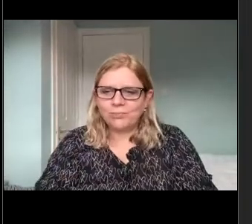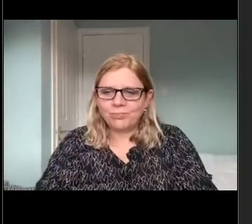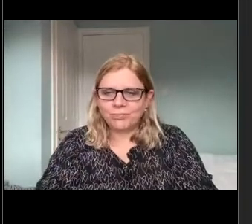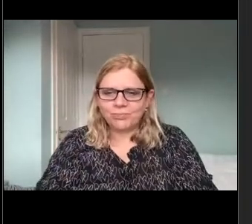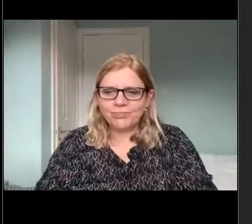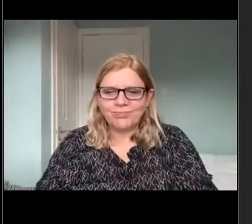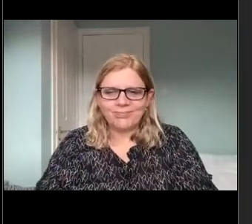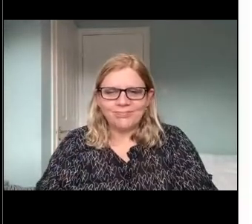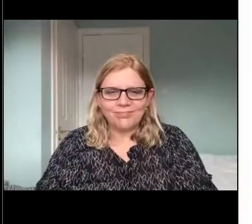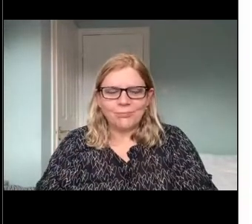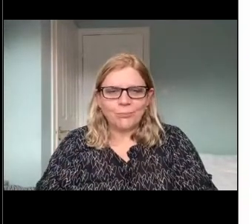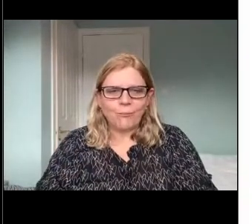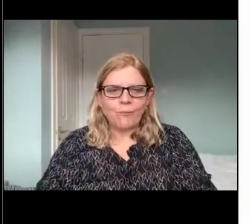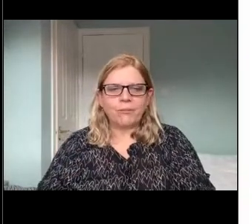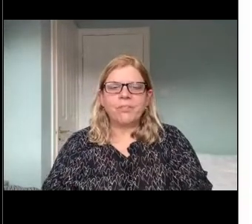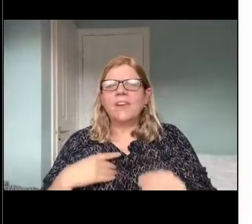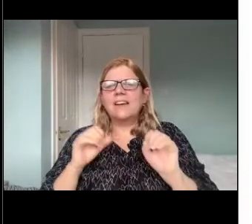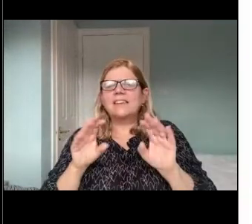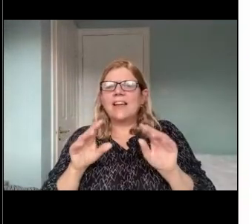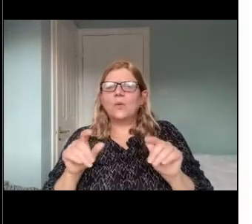Next slide, please.